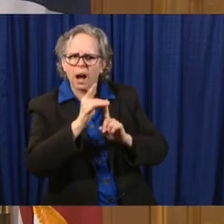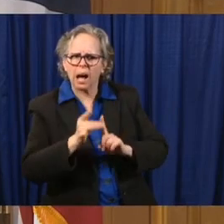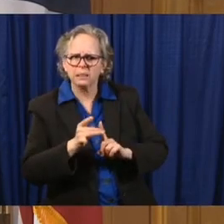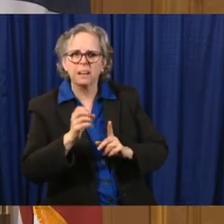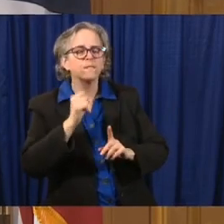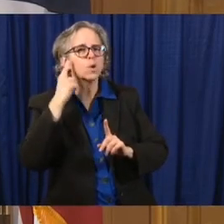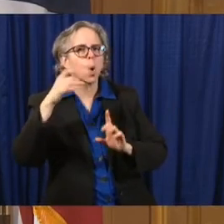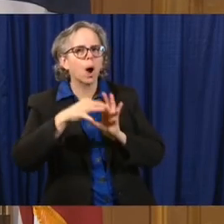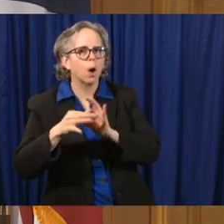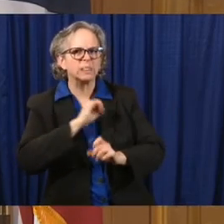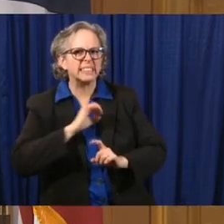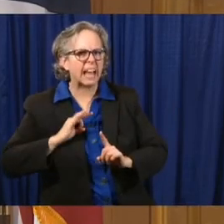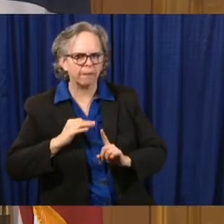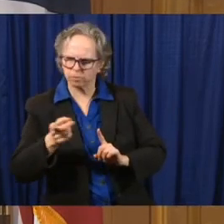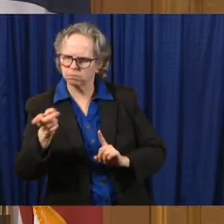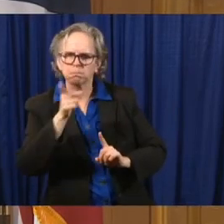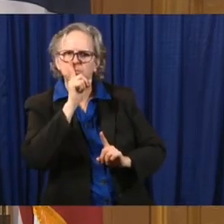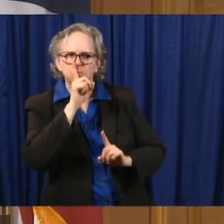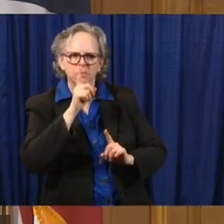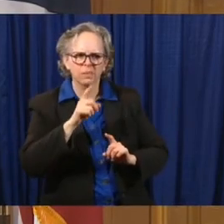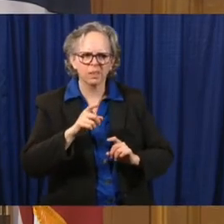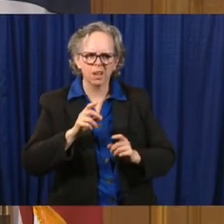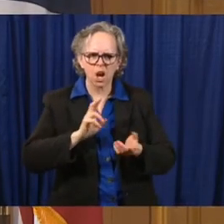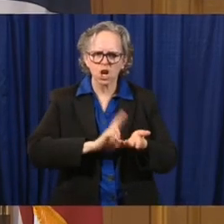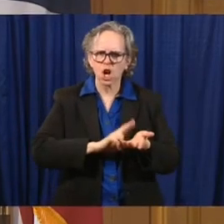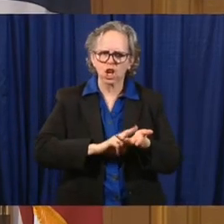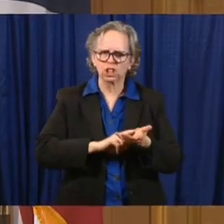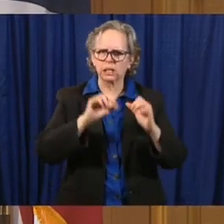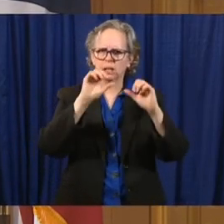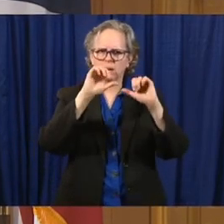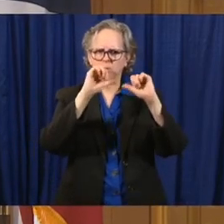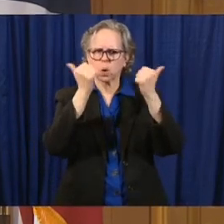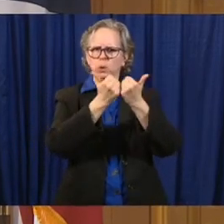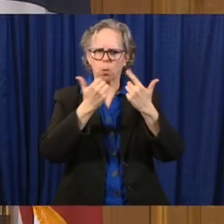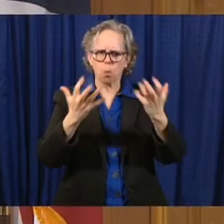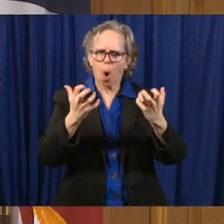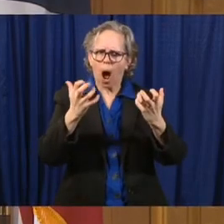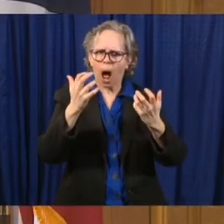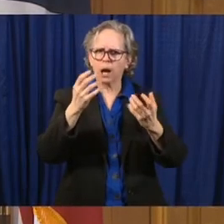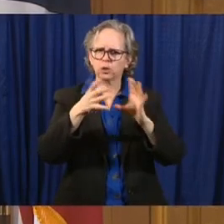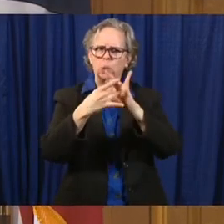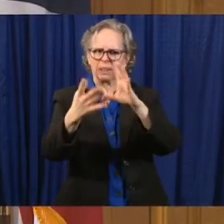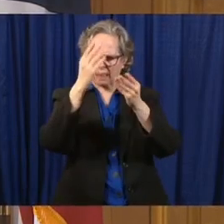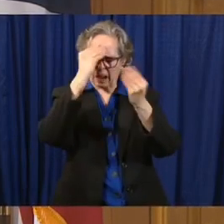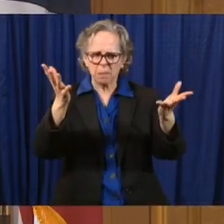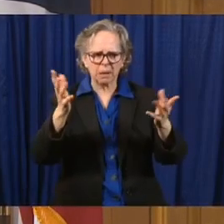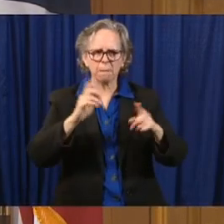Or we'll make that available. The number of cases Well, sure, per facility? sure.